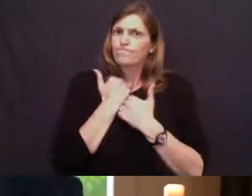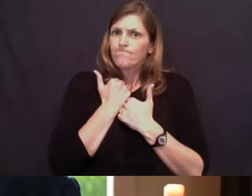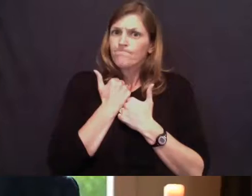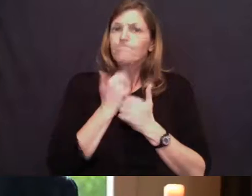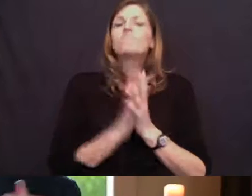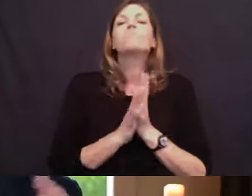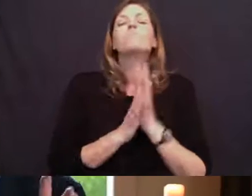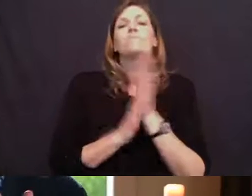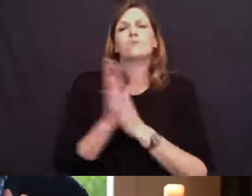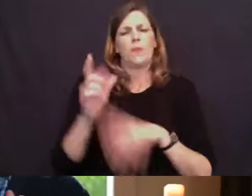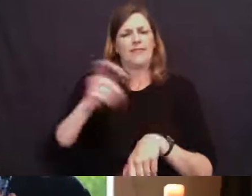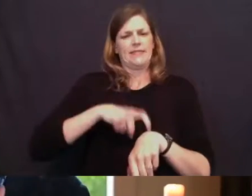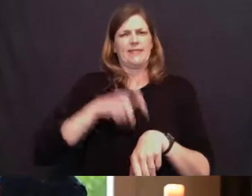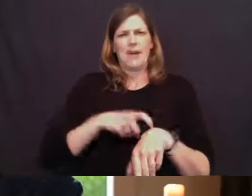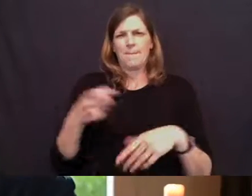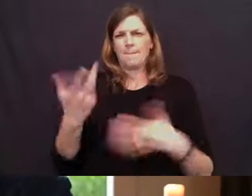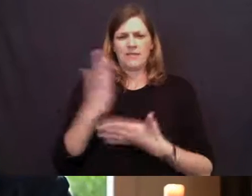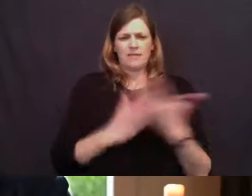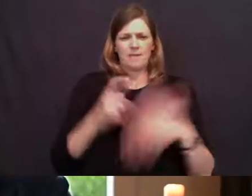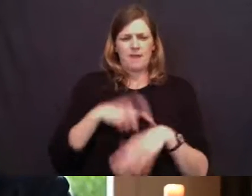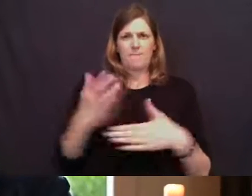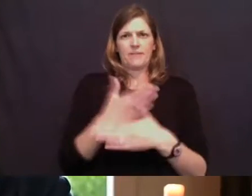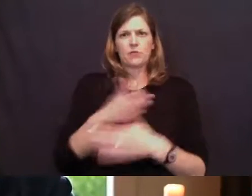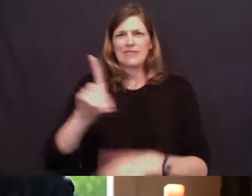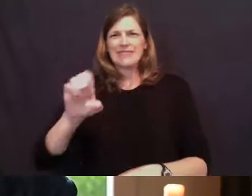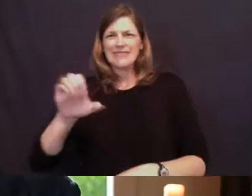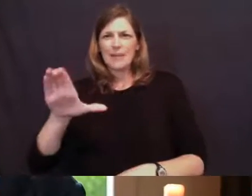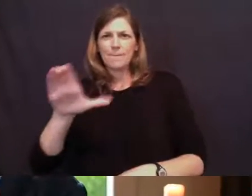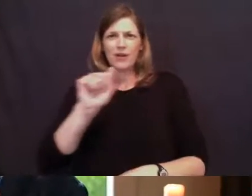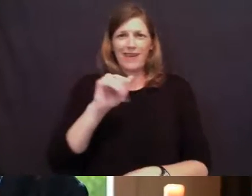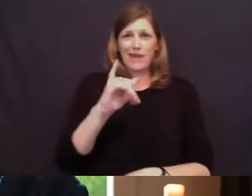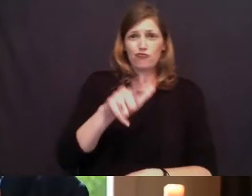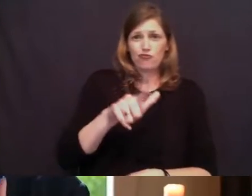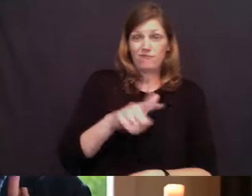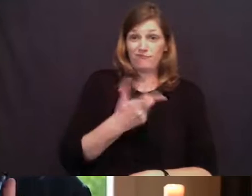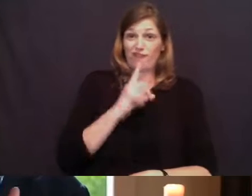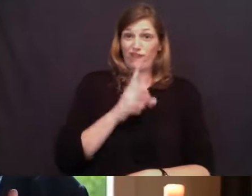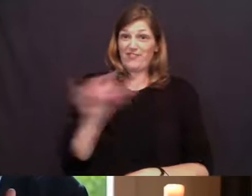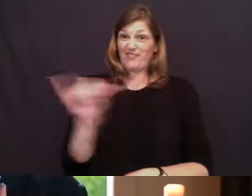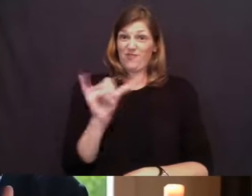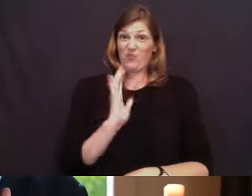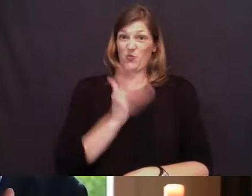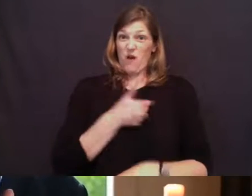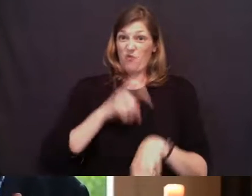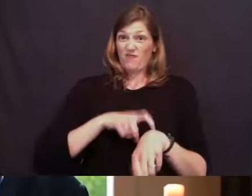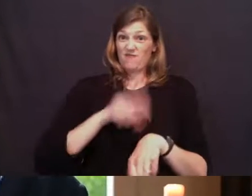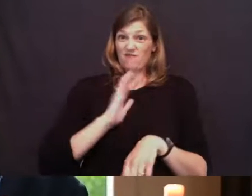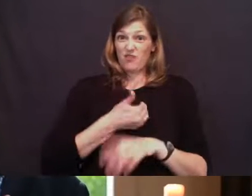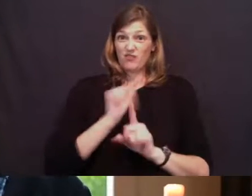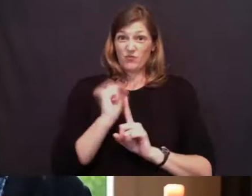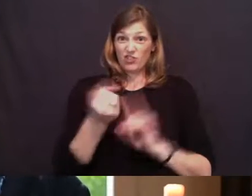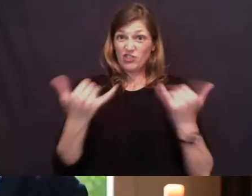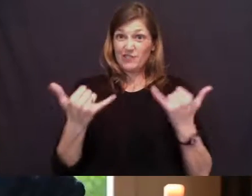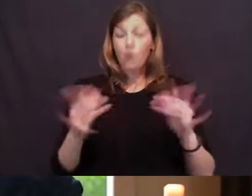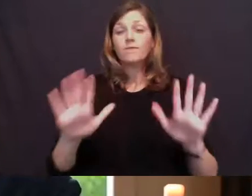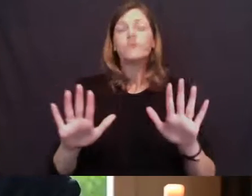this season, somewhere between December and April, okay, not too unlike our time, our situation now,